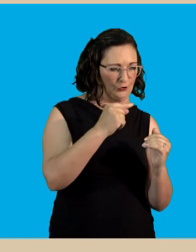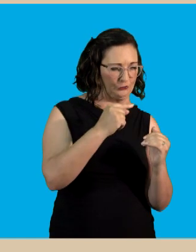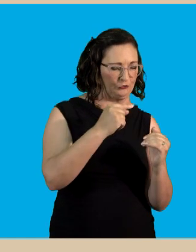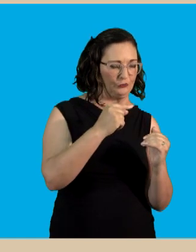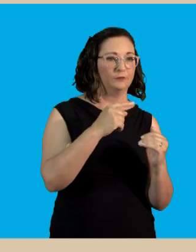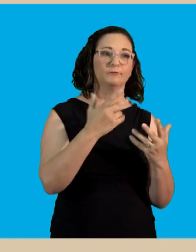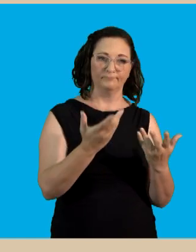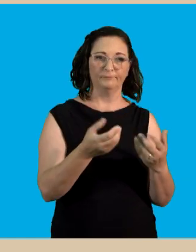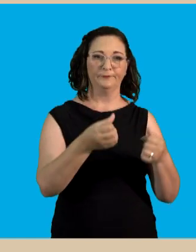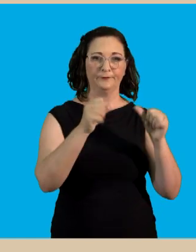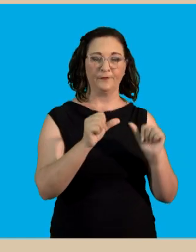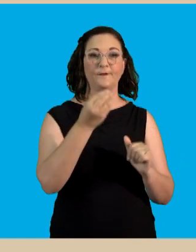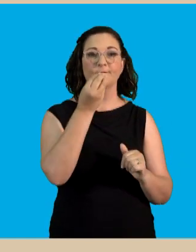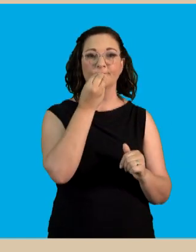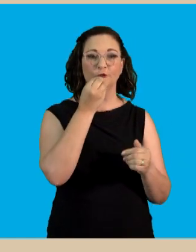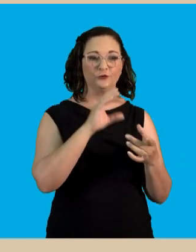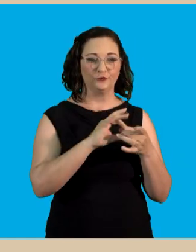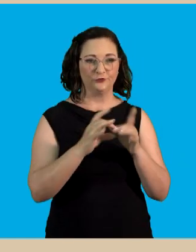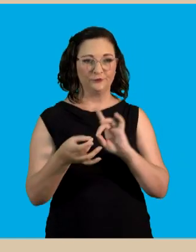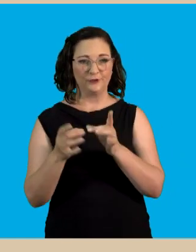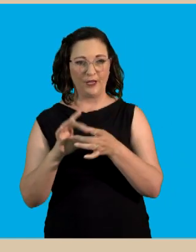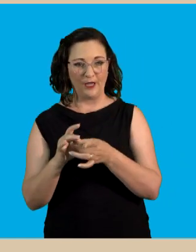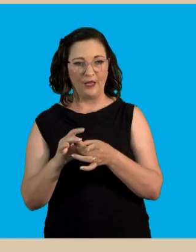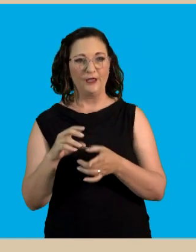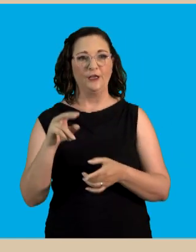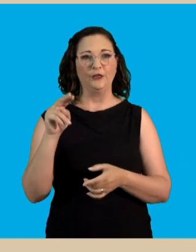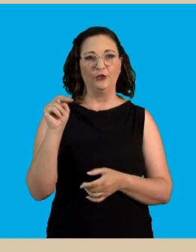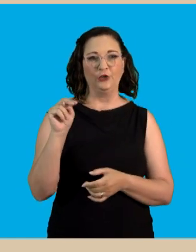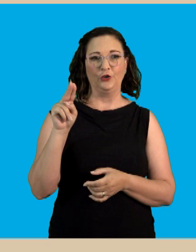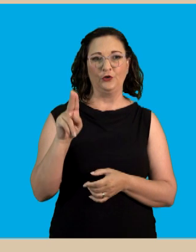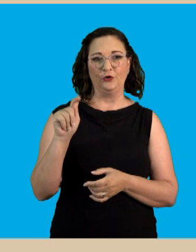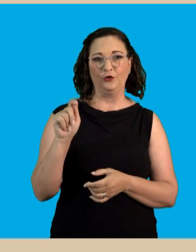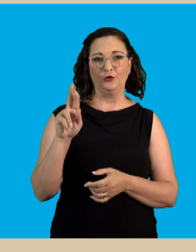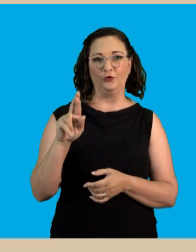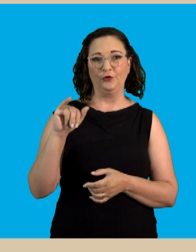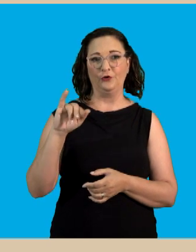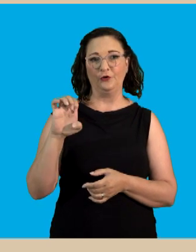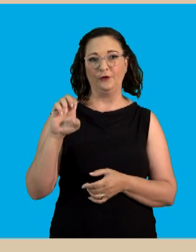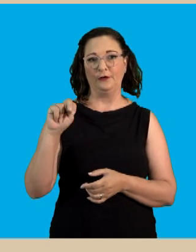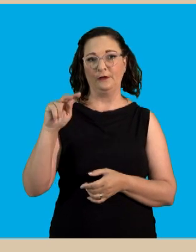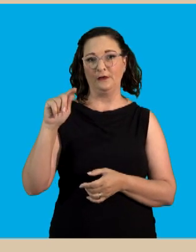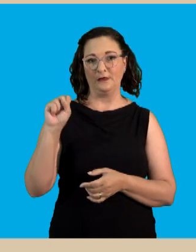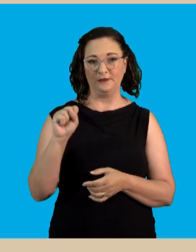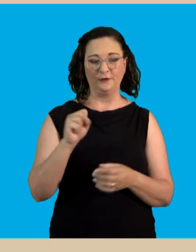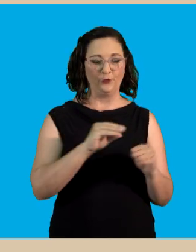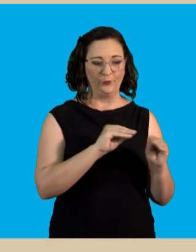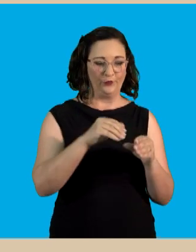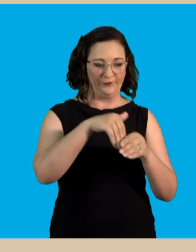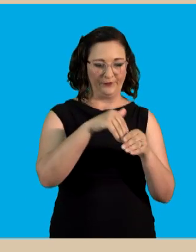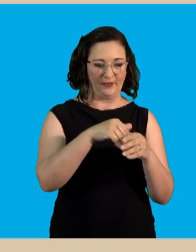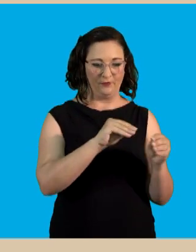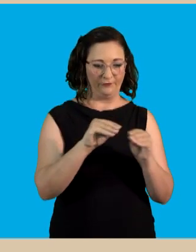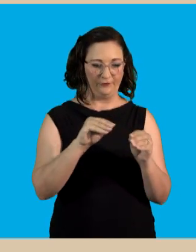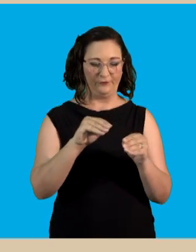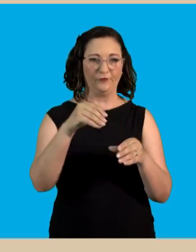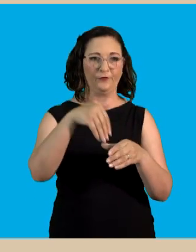of how hot something is. Food chain, a series of nutrients and energy changes that moves